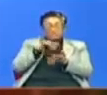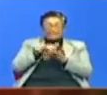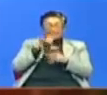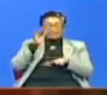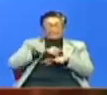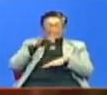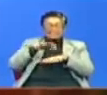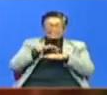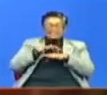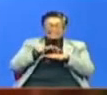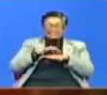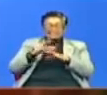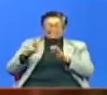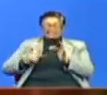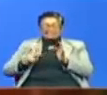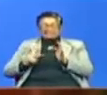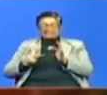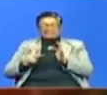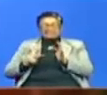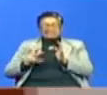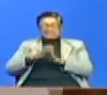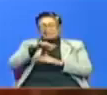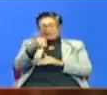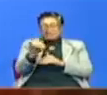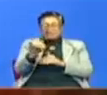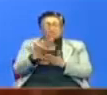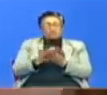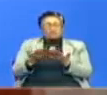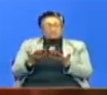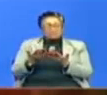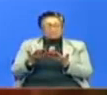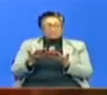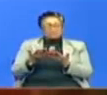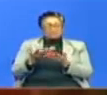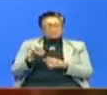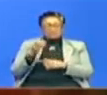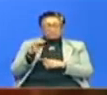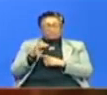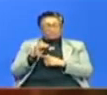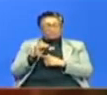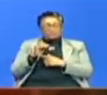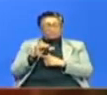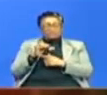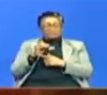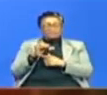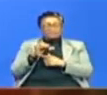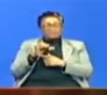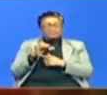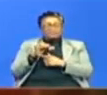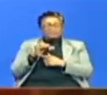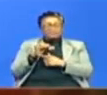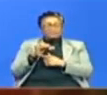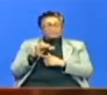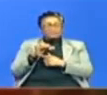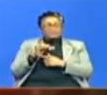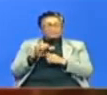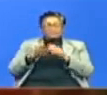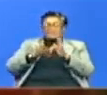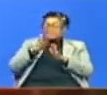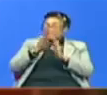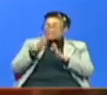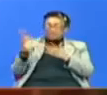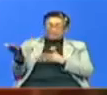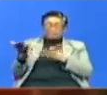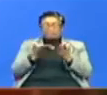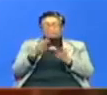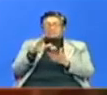skin, the kidneys, and other organs. So the urgency of importing